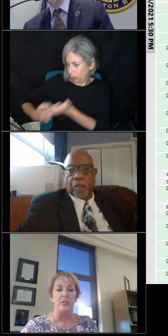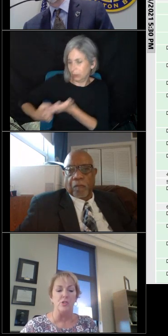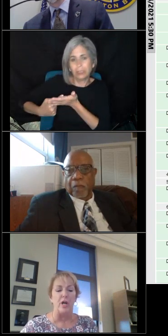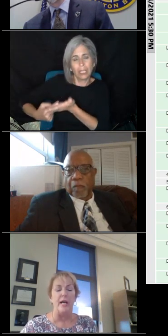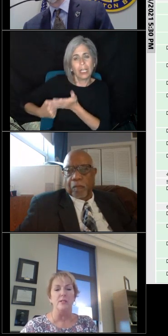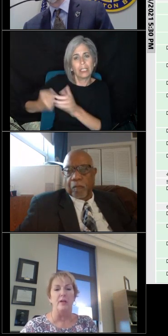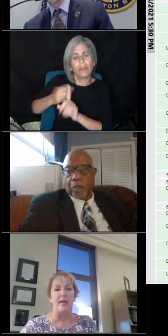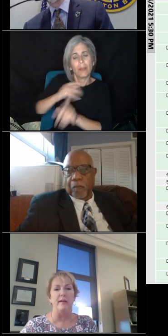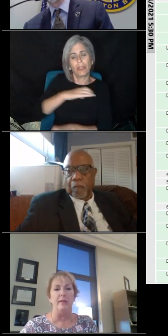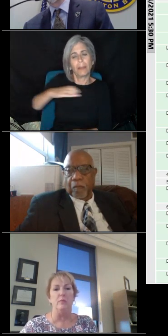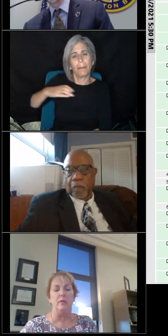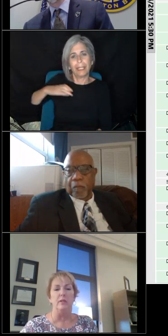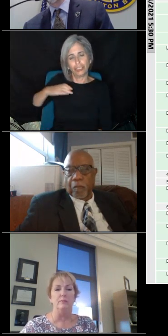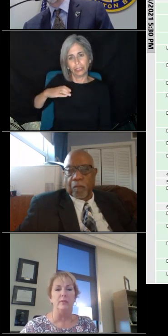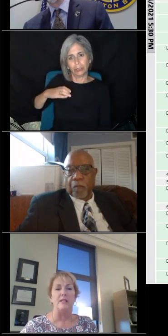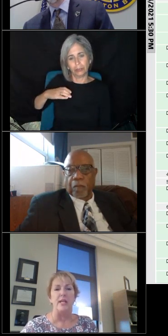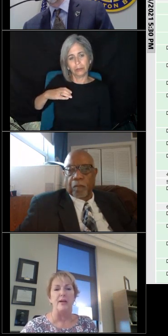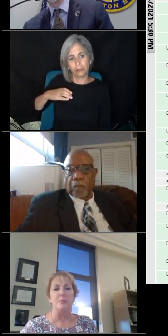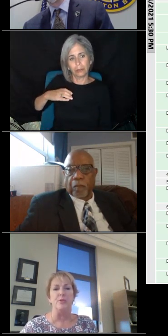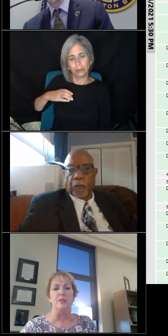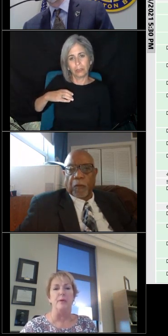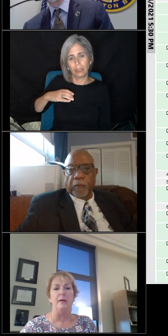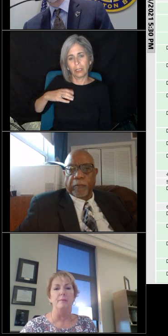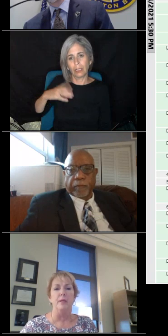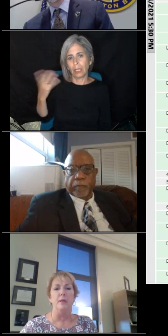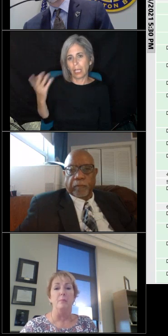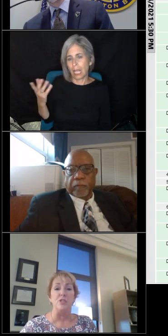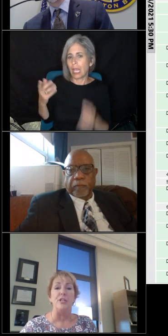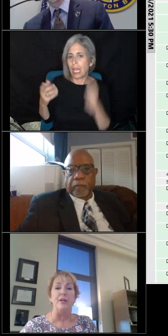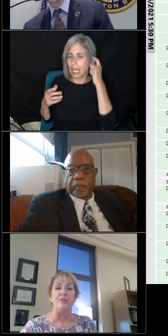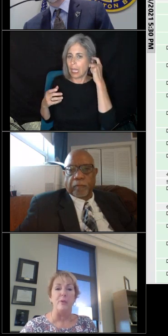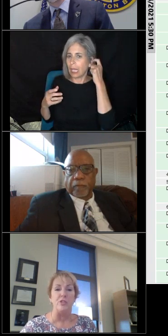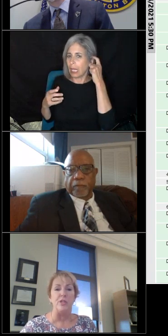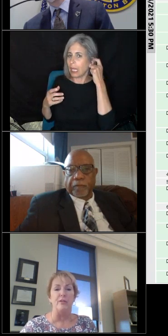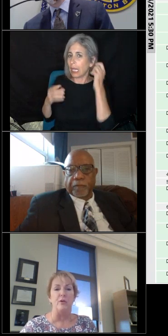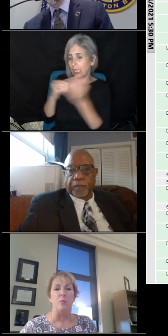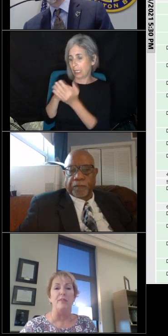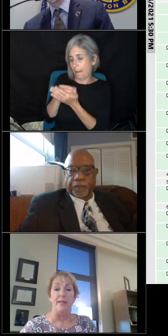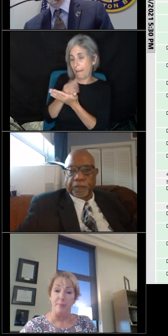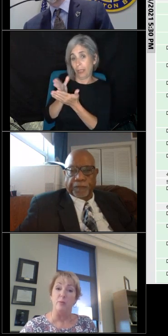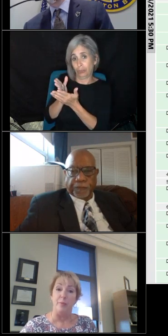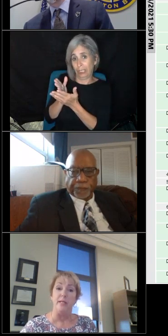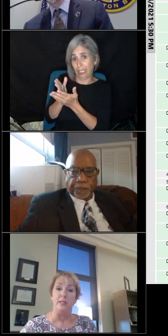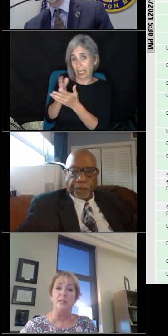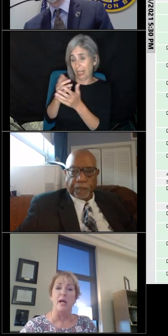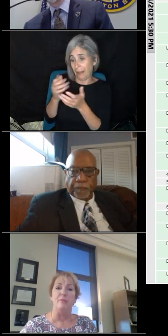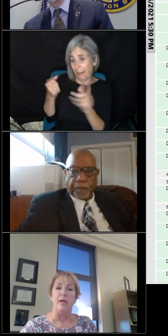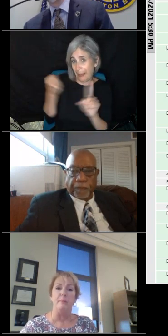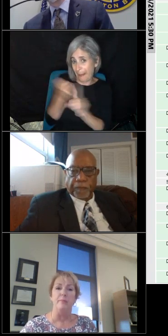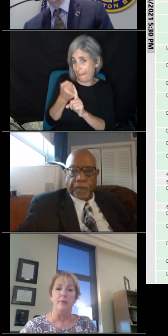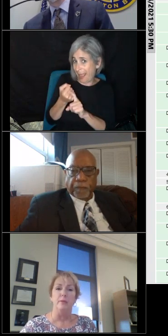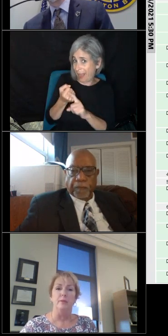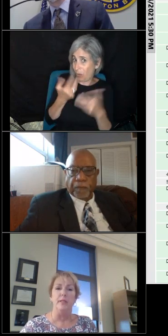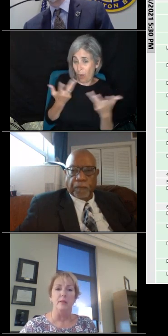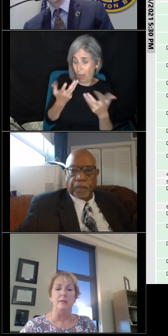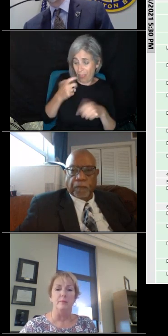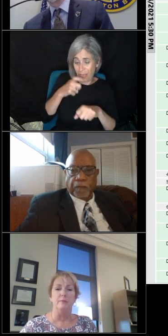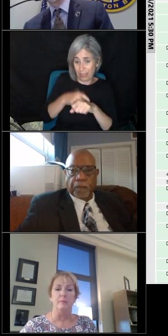from the commission, get your guidance on that, and then allow staff to put some budgetary information together on what that impact would be in a time